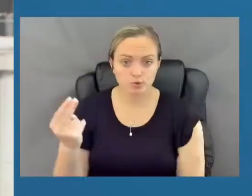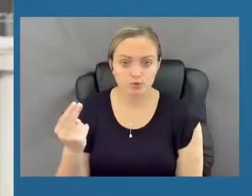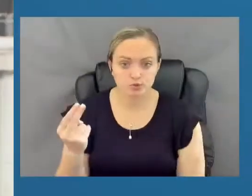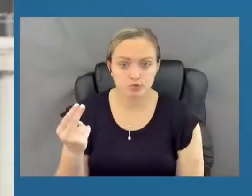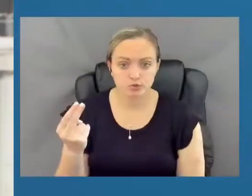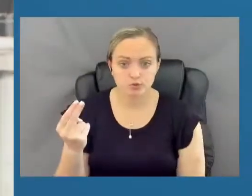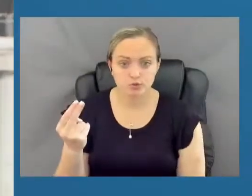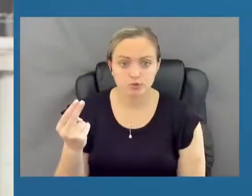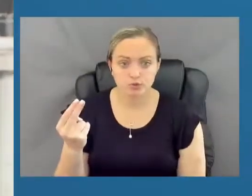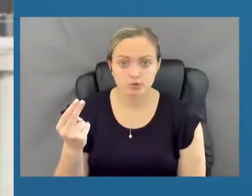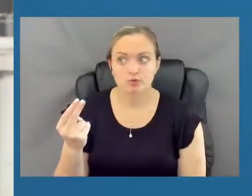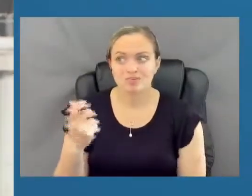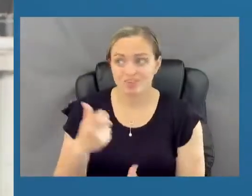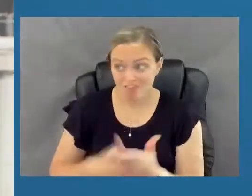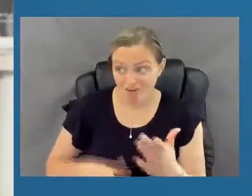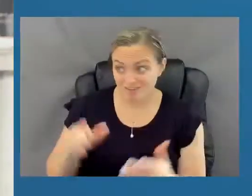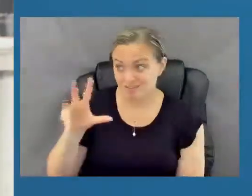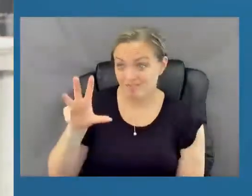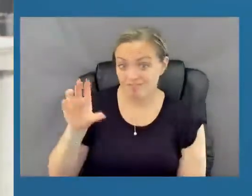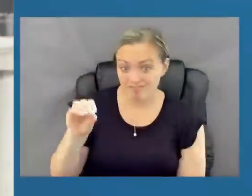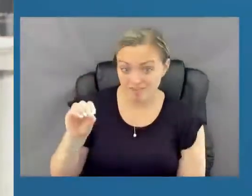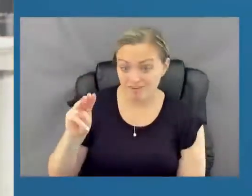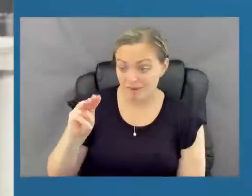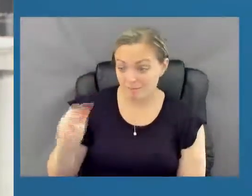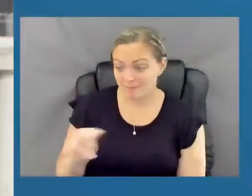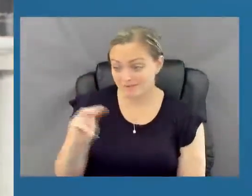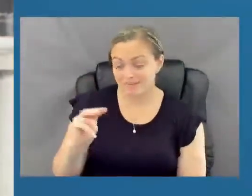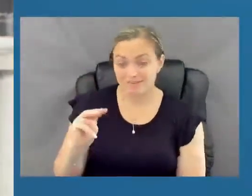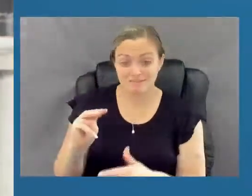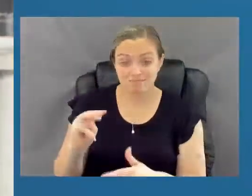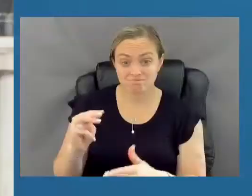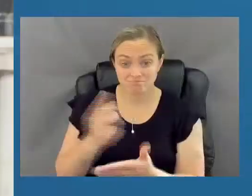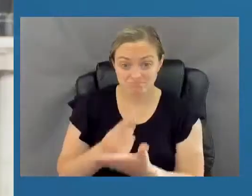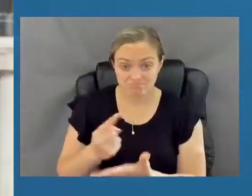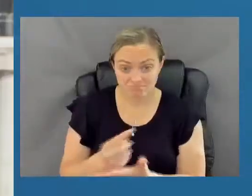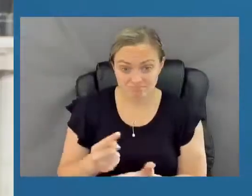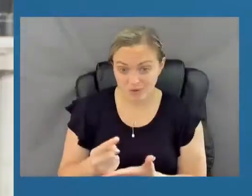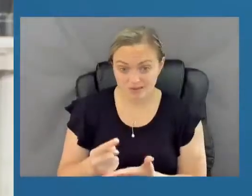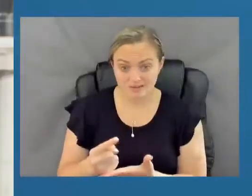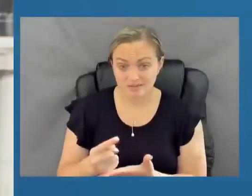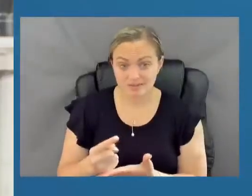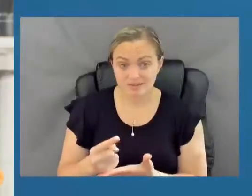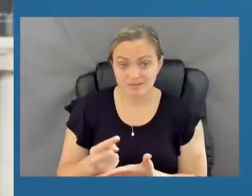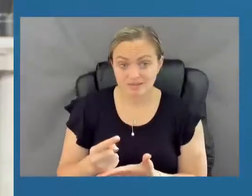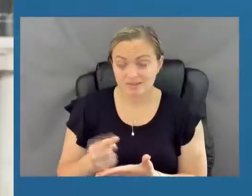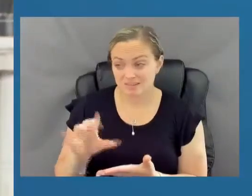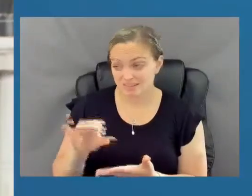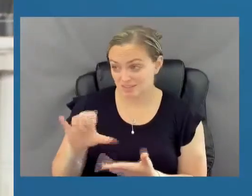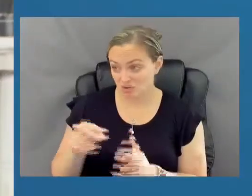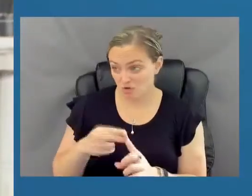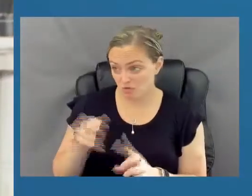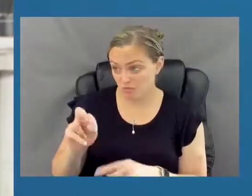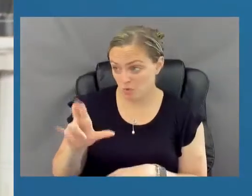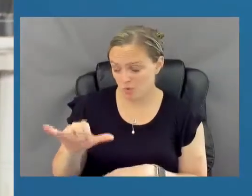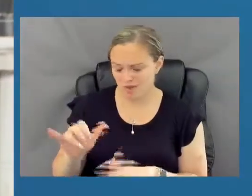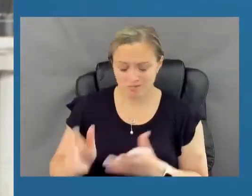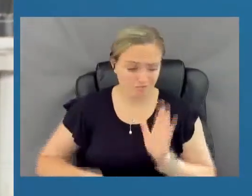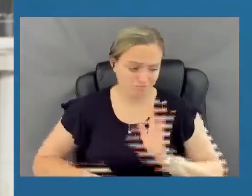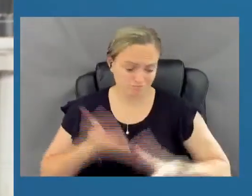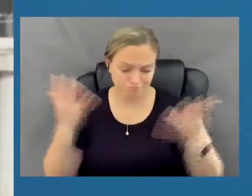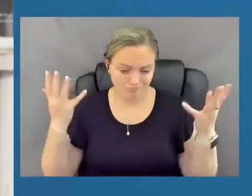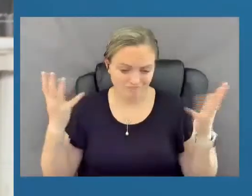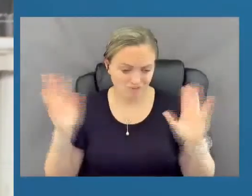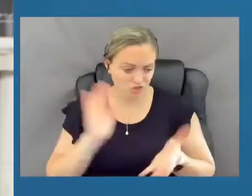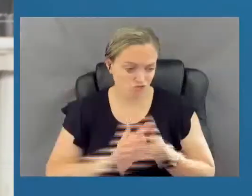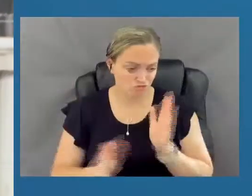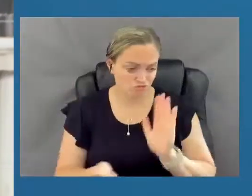Cost this company $50 million a week. I'm telling you, the CEO out of Norway said they were out of here. Any company would